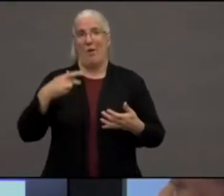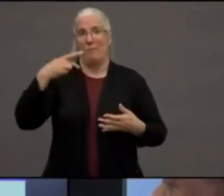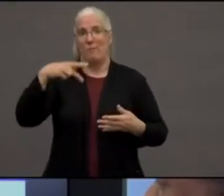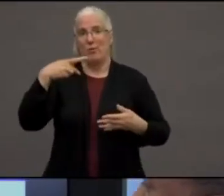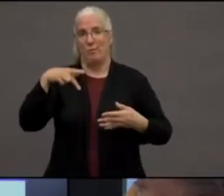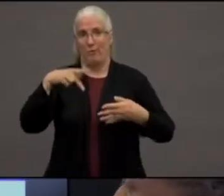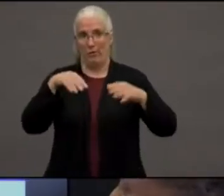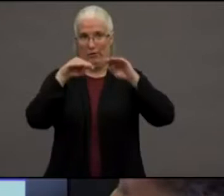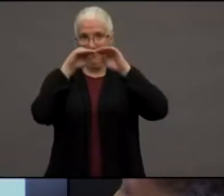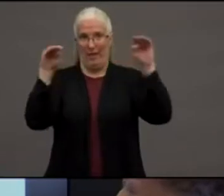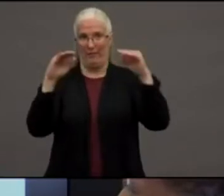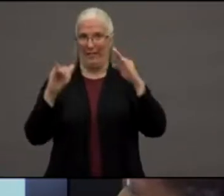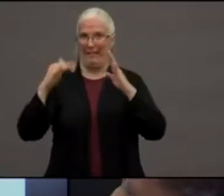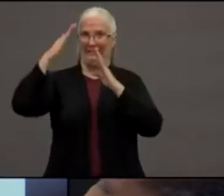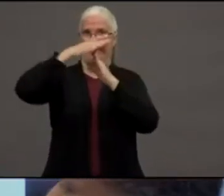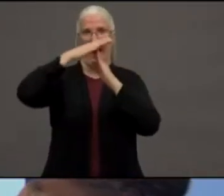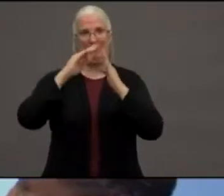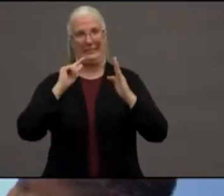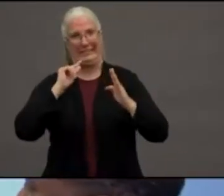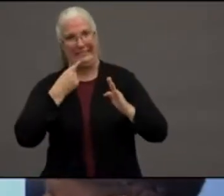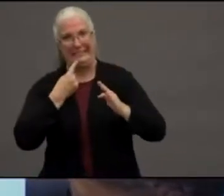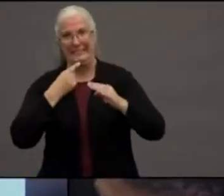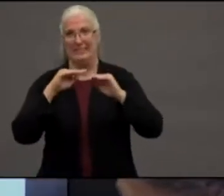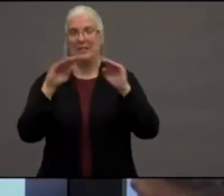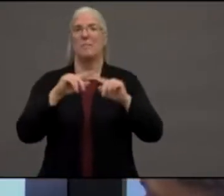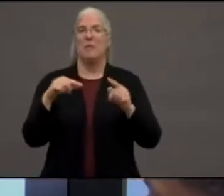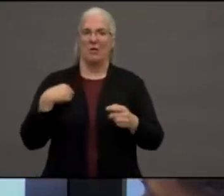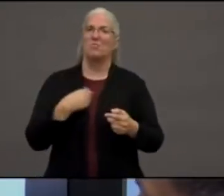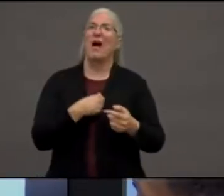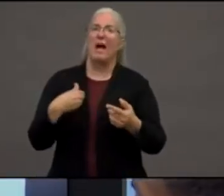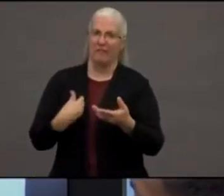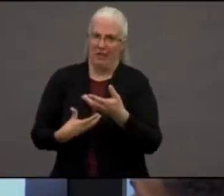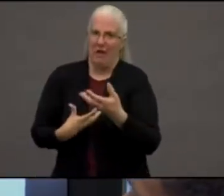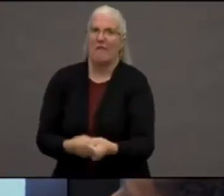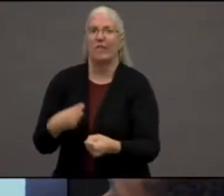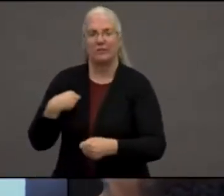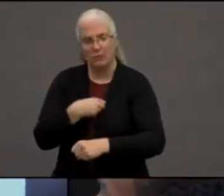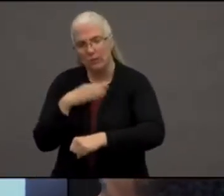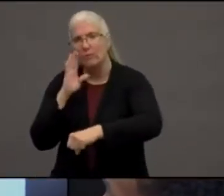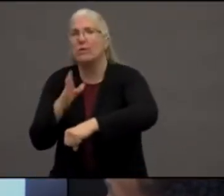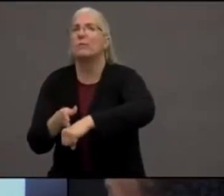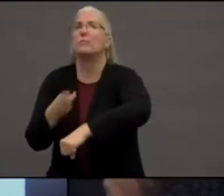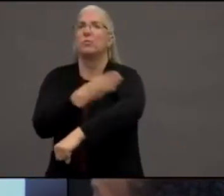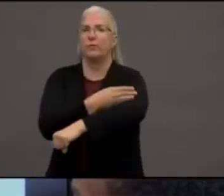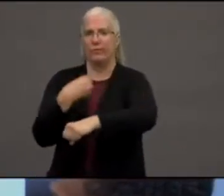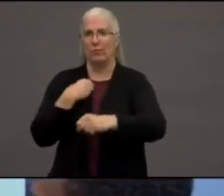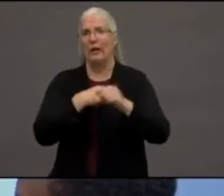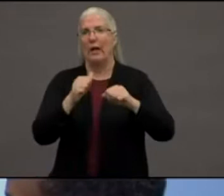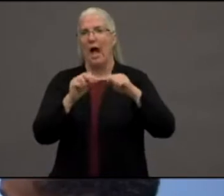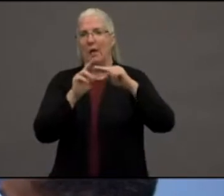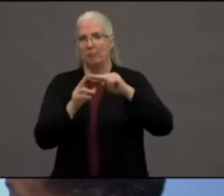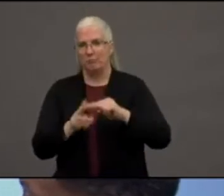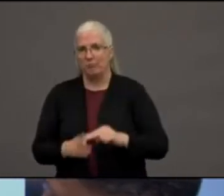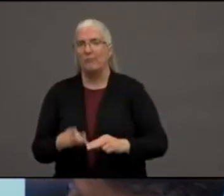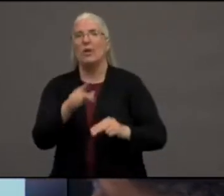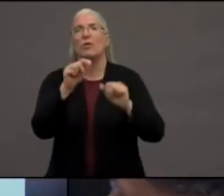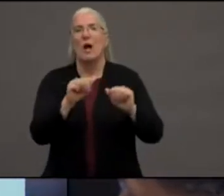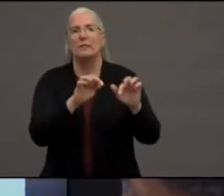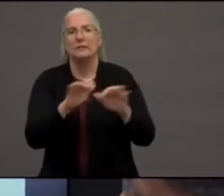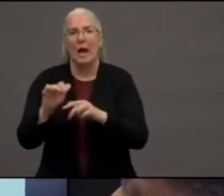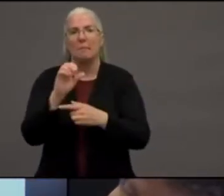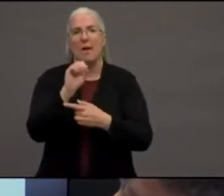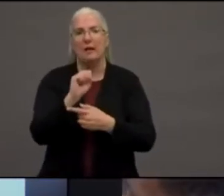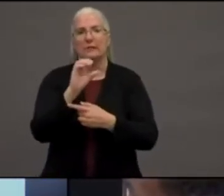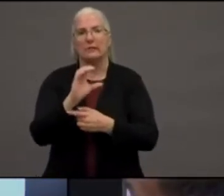going to get better, I have confidence. Put in Santa Clara County, and you can go through and see which businesses